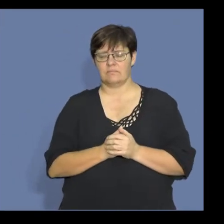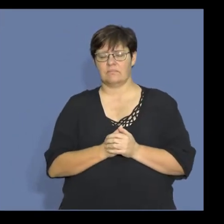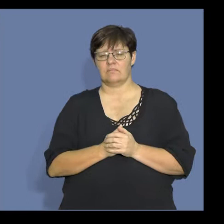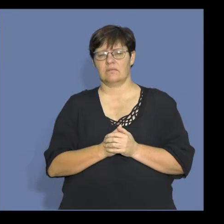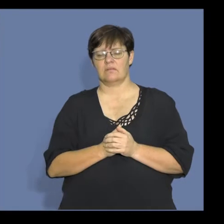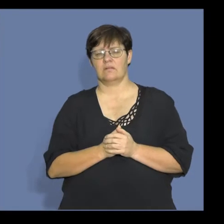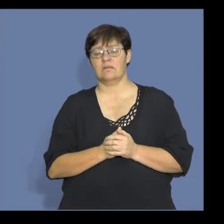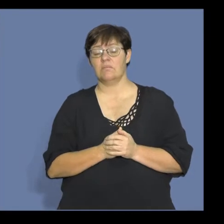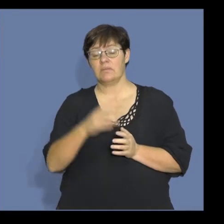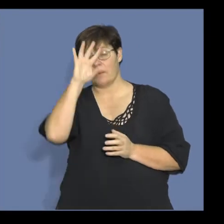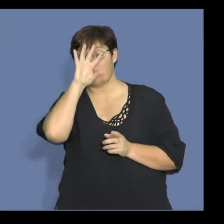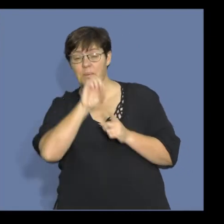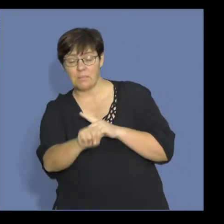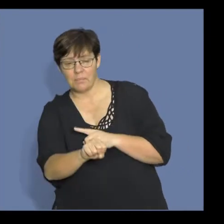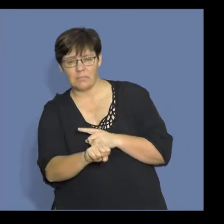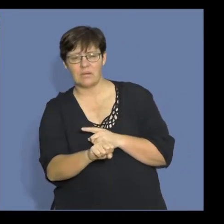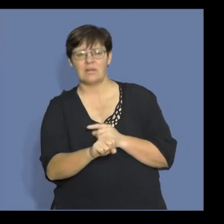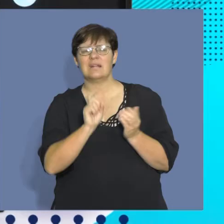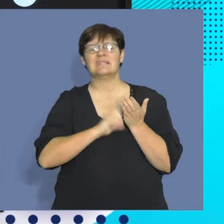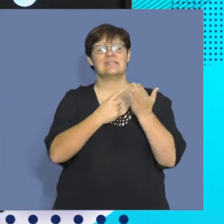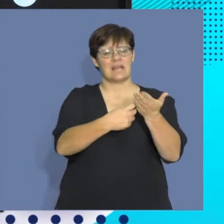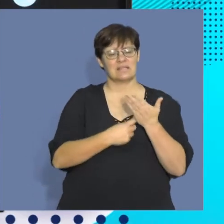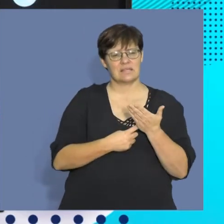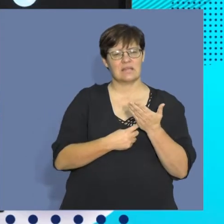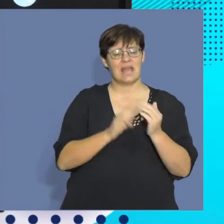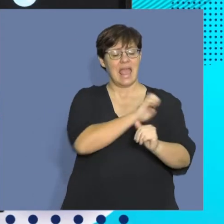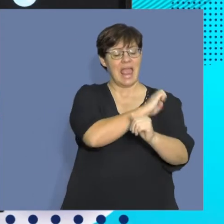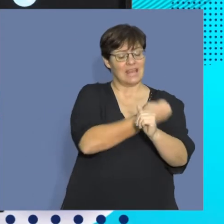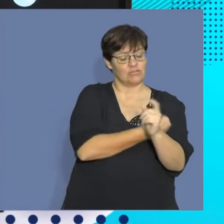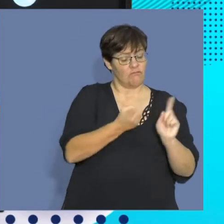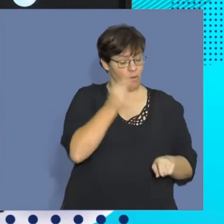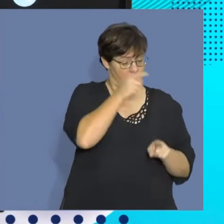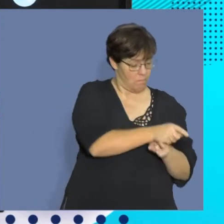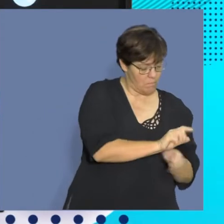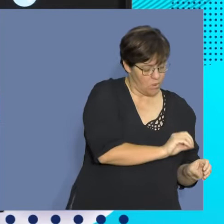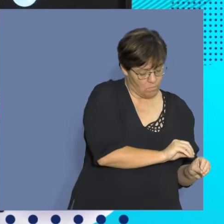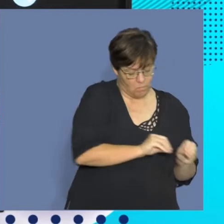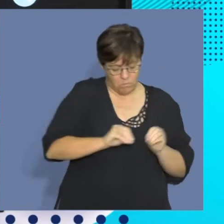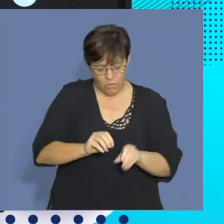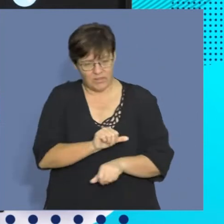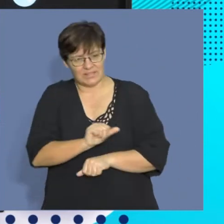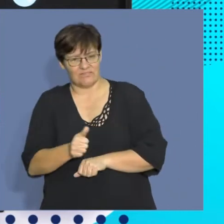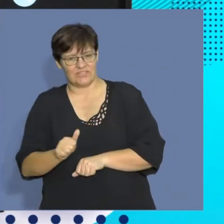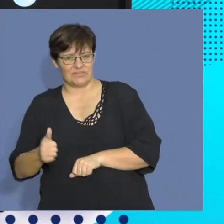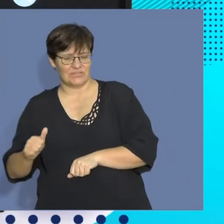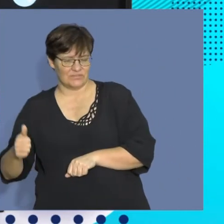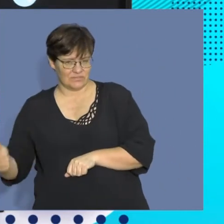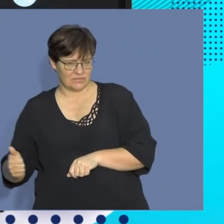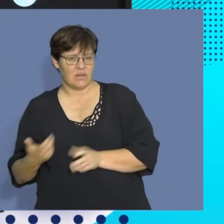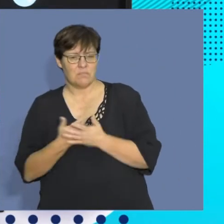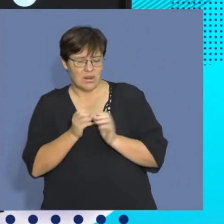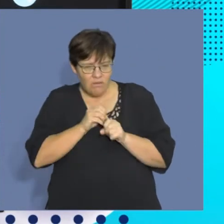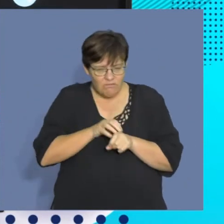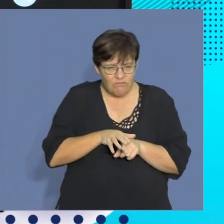We also need to recognize that we talk about energy moving from one organism to the next, and we discussed that through